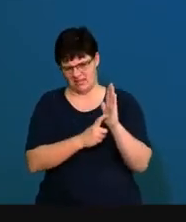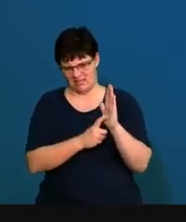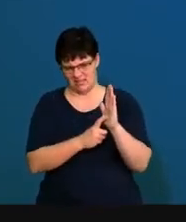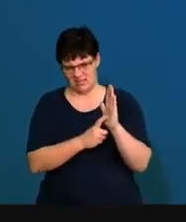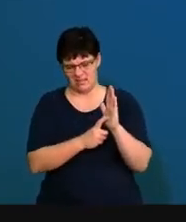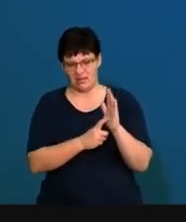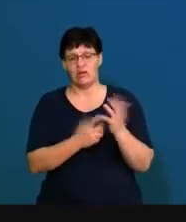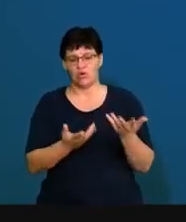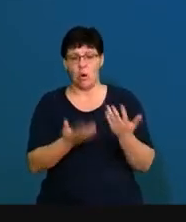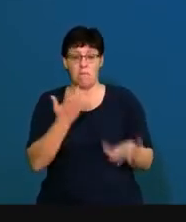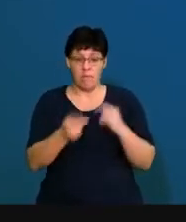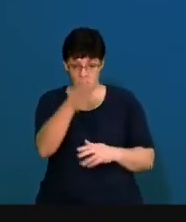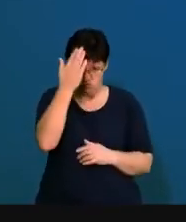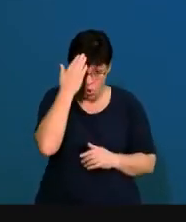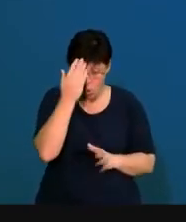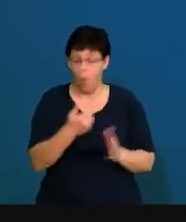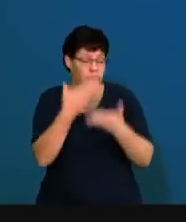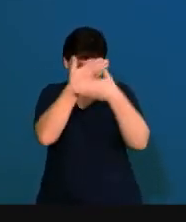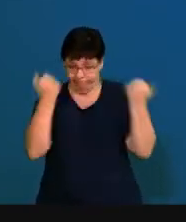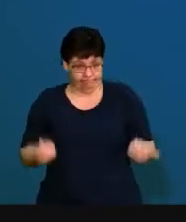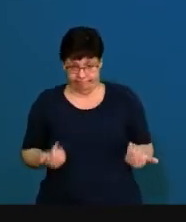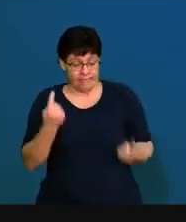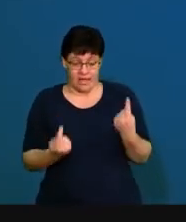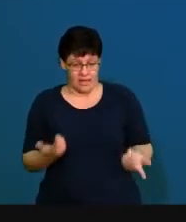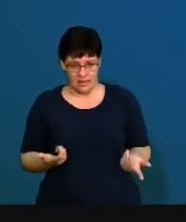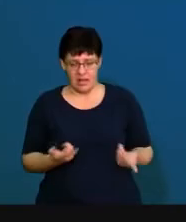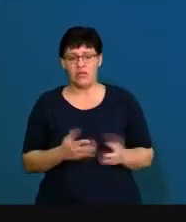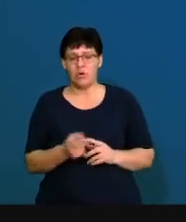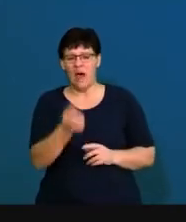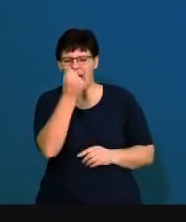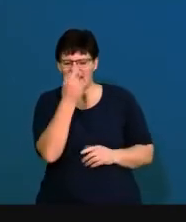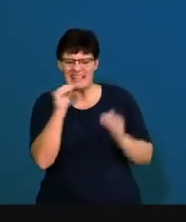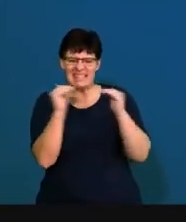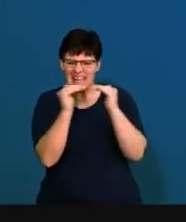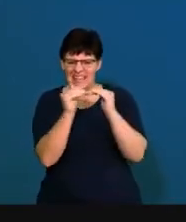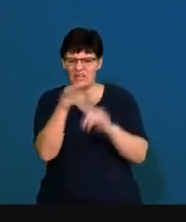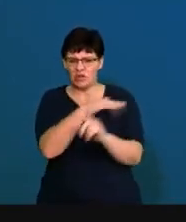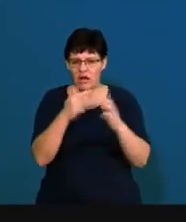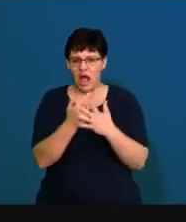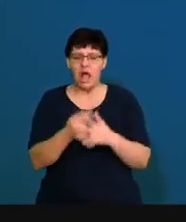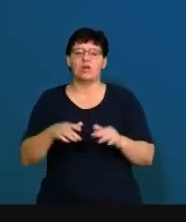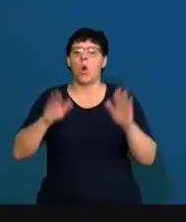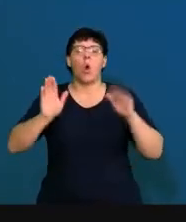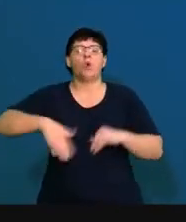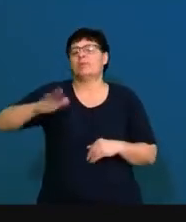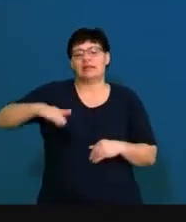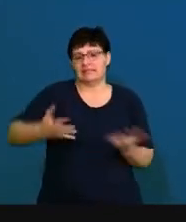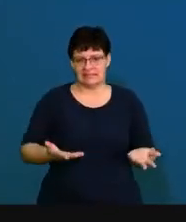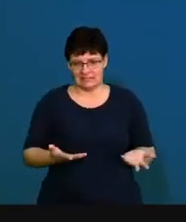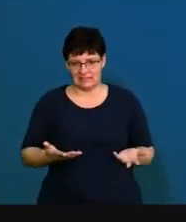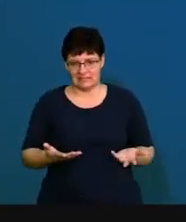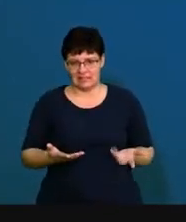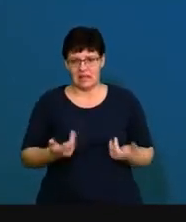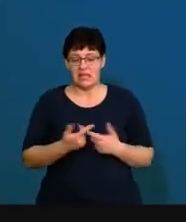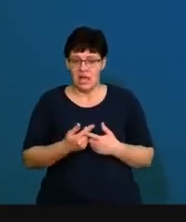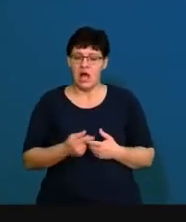most. So it's either you know or you don't. We know that in this case, under standard condition, this is spontaneous. So the